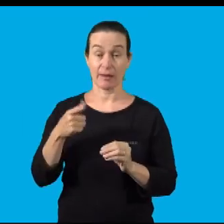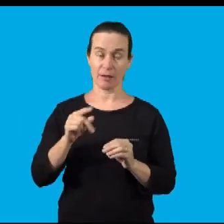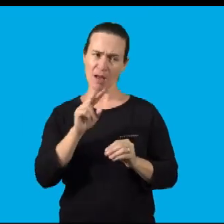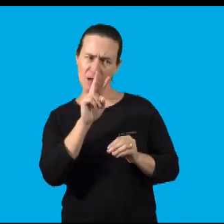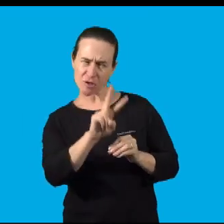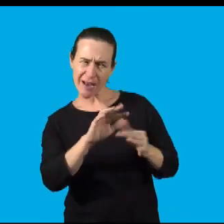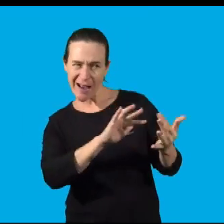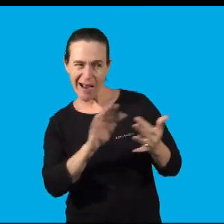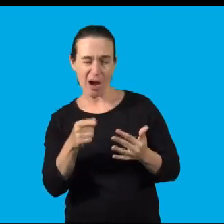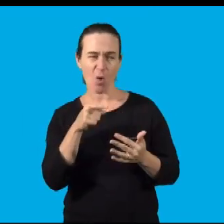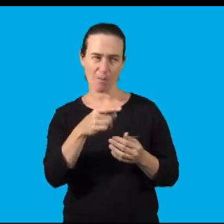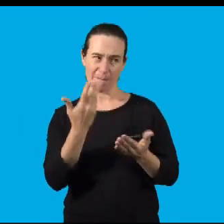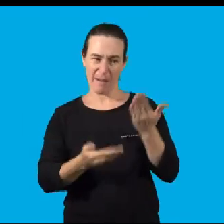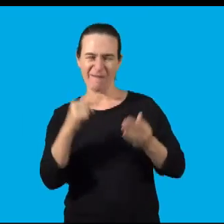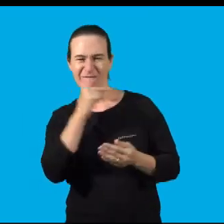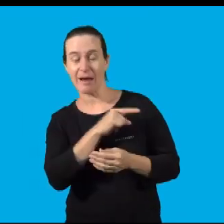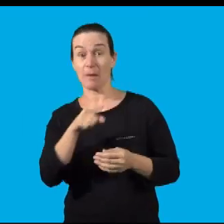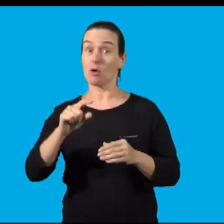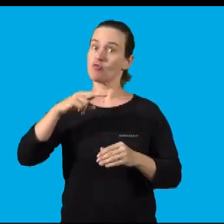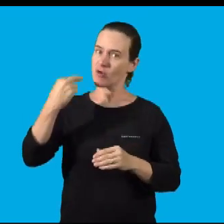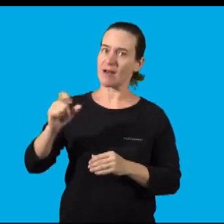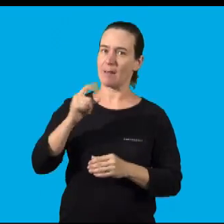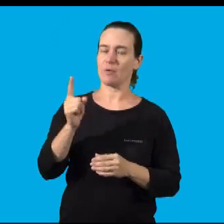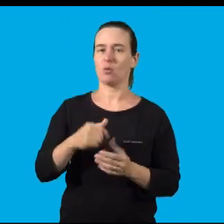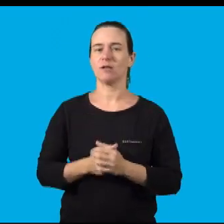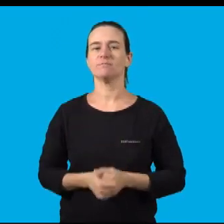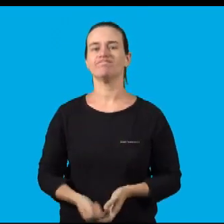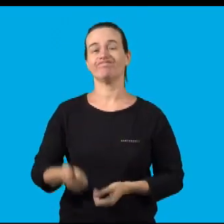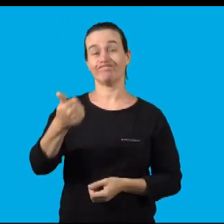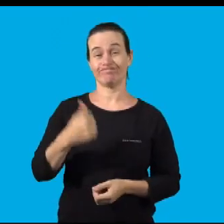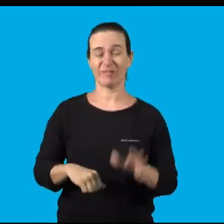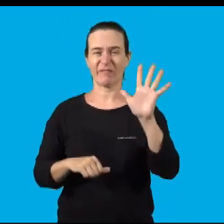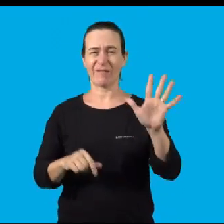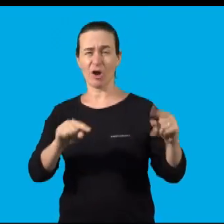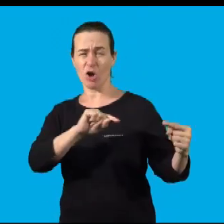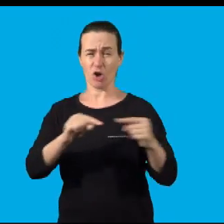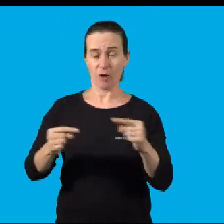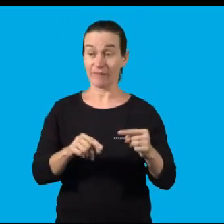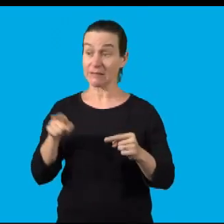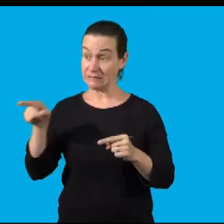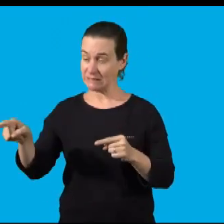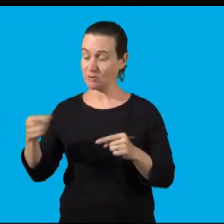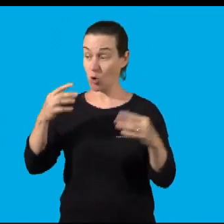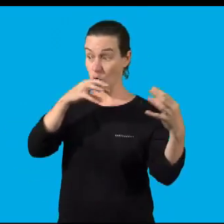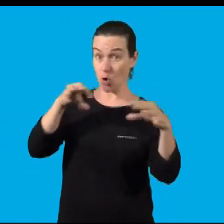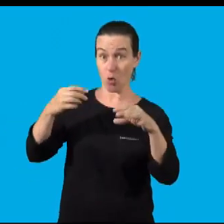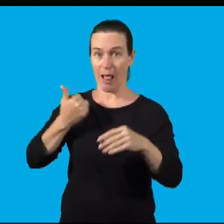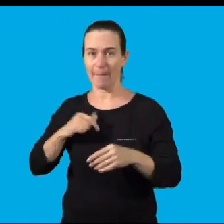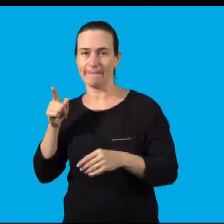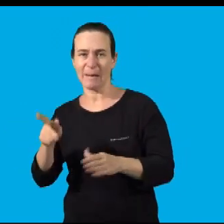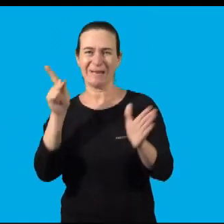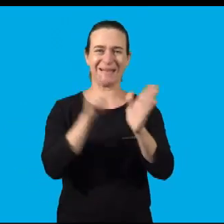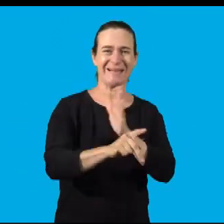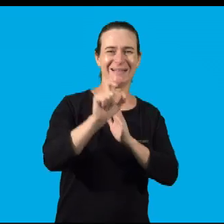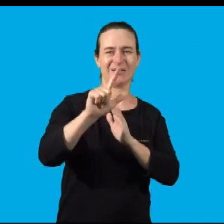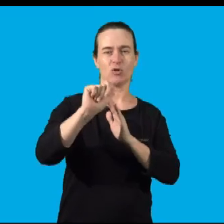At the heart of this conflict is Hamlet's indecision about how to fulfill the ghost's command to kill Claudius, who